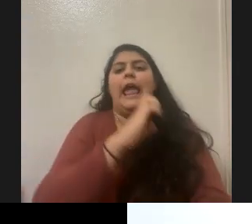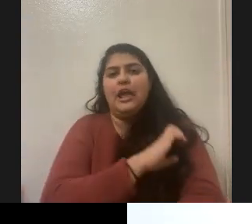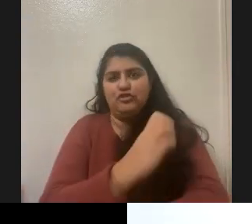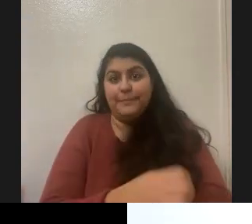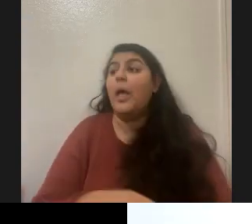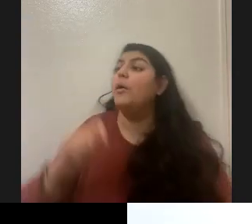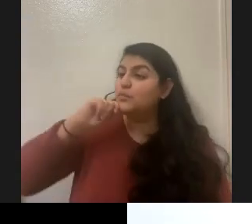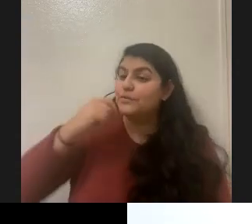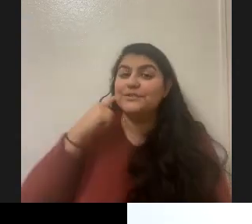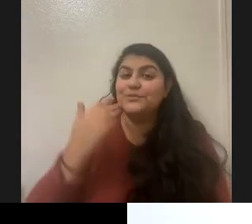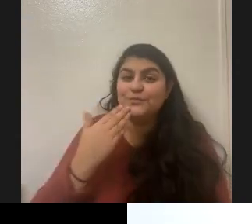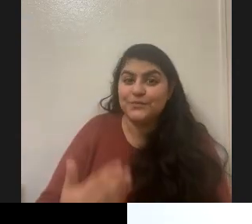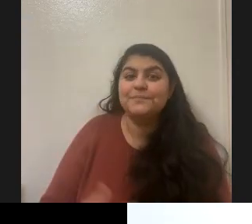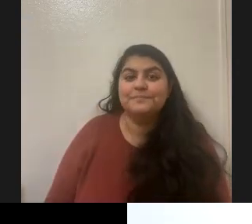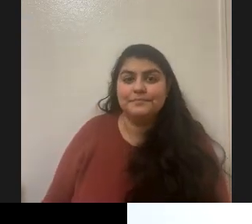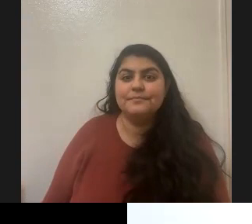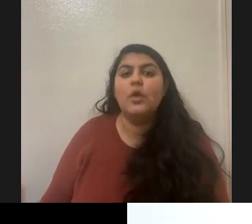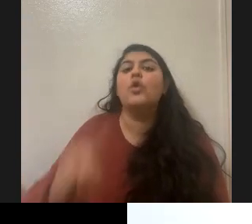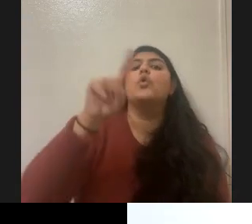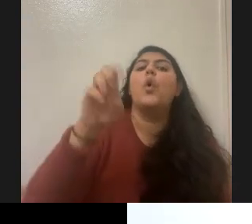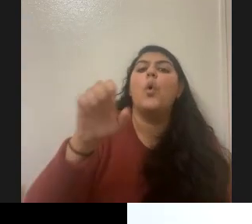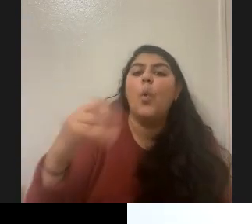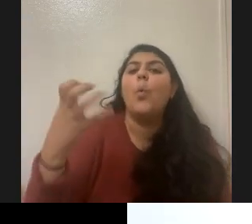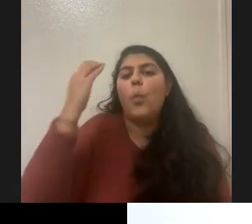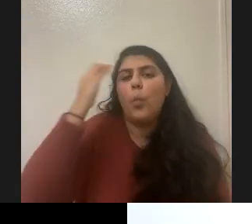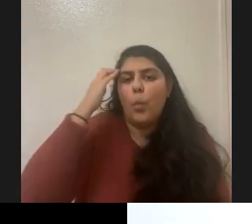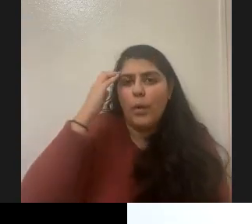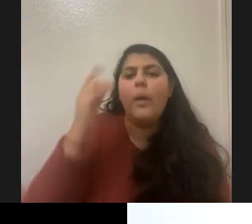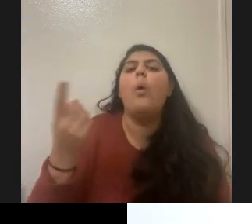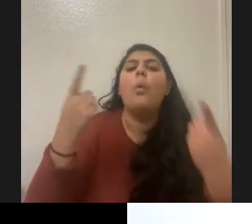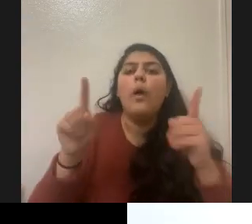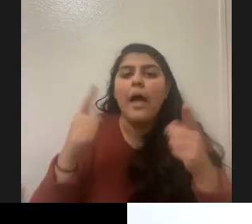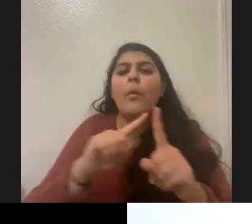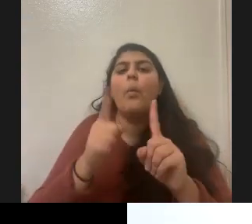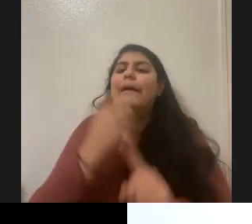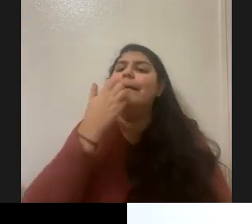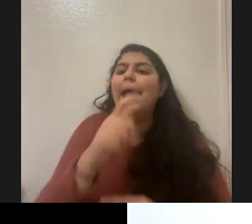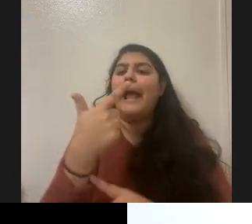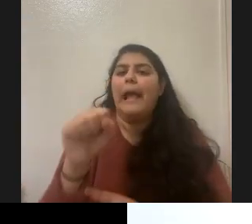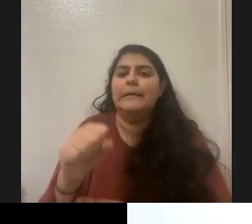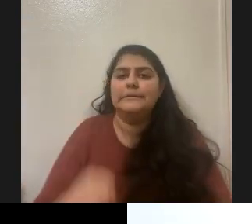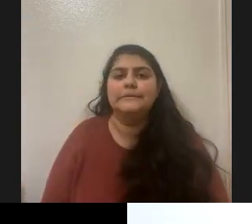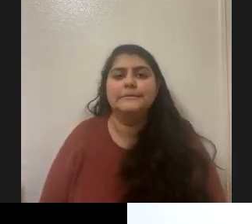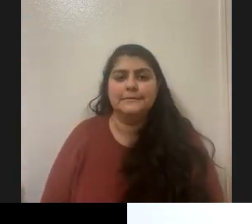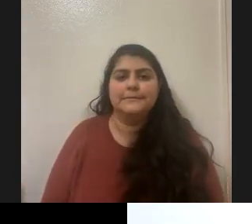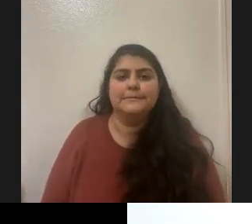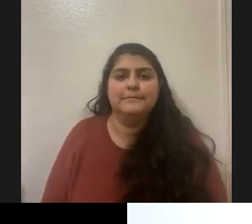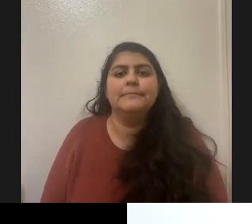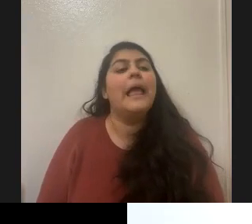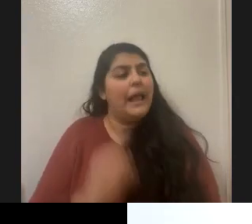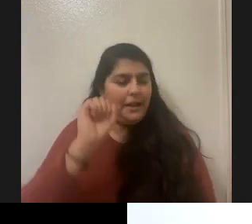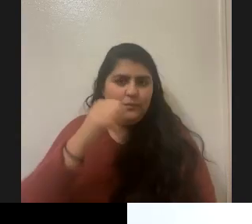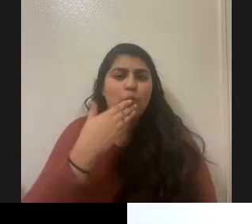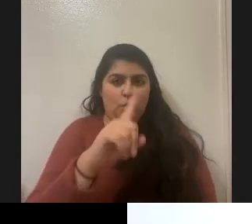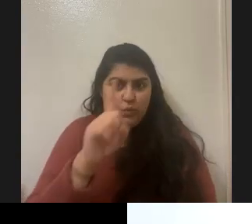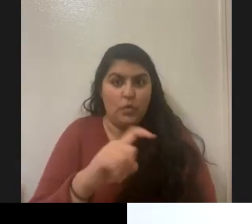good. Zoe would like to know what happens when you heat up a gas? Ah, that's a great question. So when you